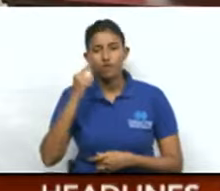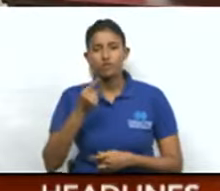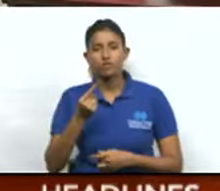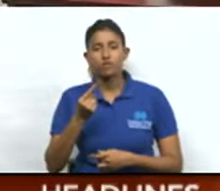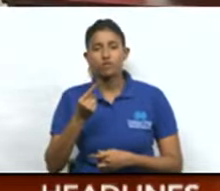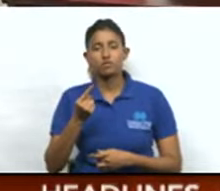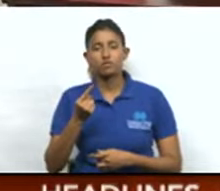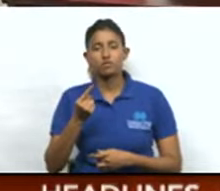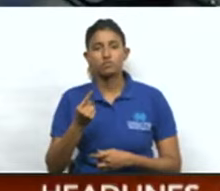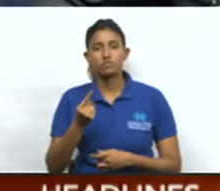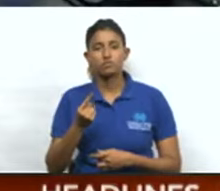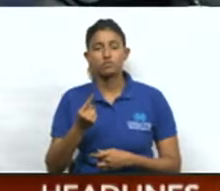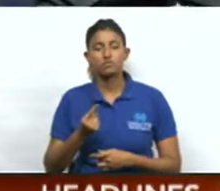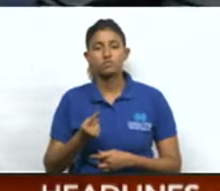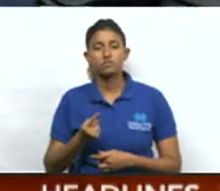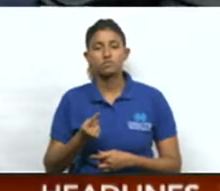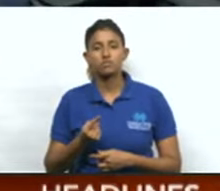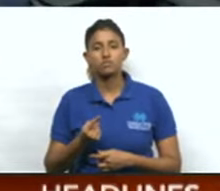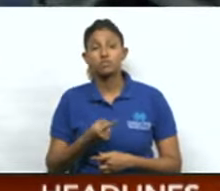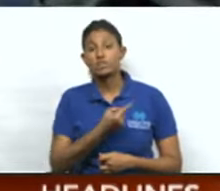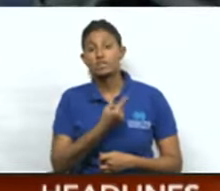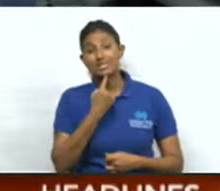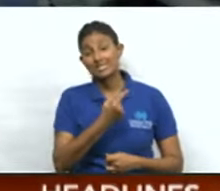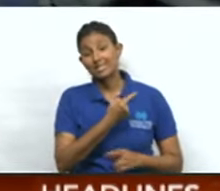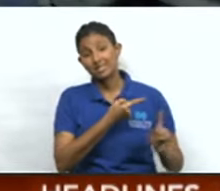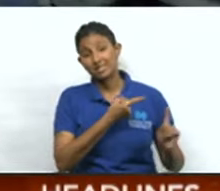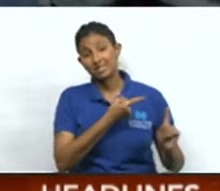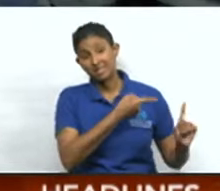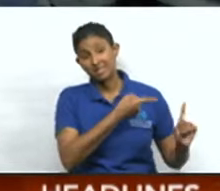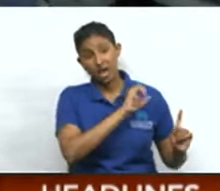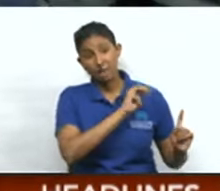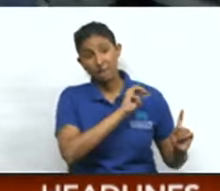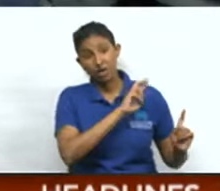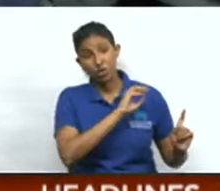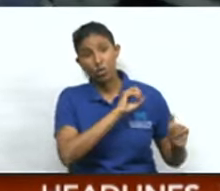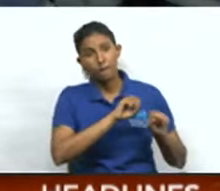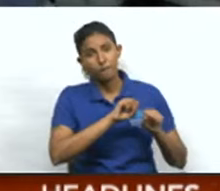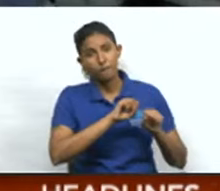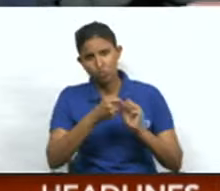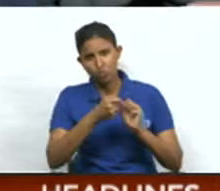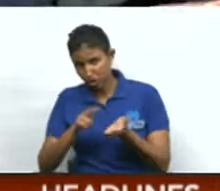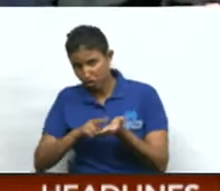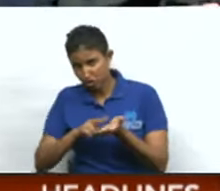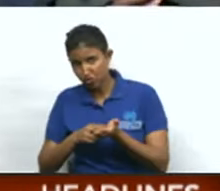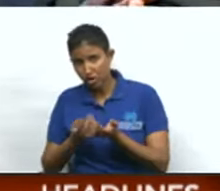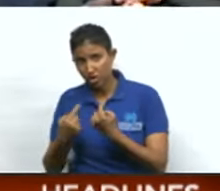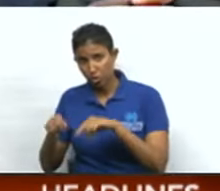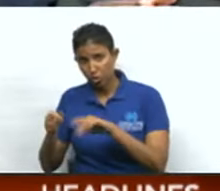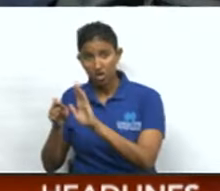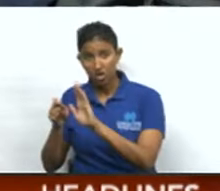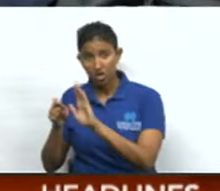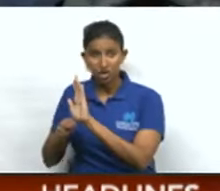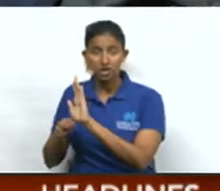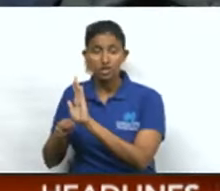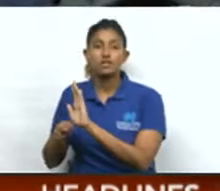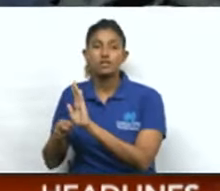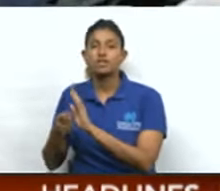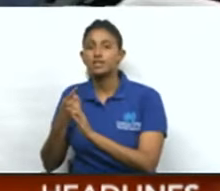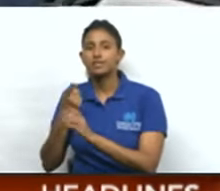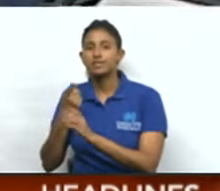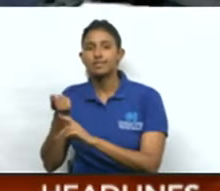Well, Samaru's breach of contract matter was filed in June, and the state was granted two extensions to file its defense. The deadline is